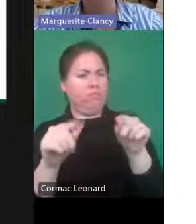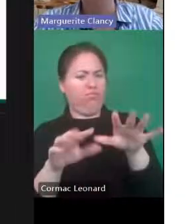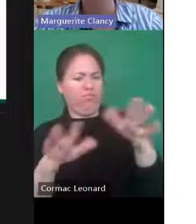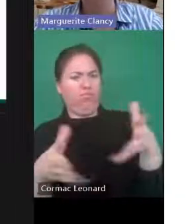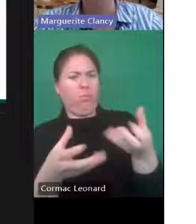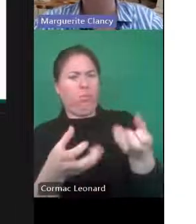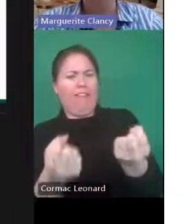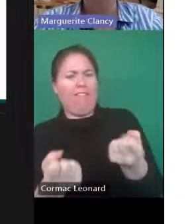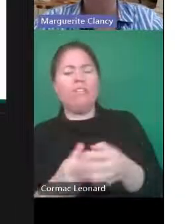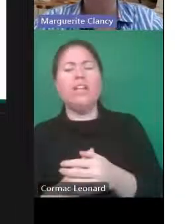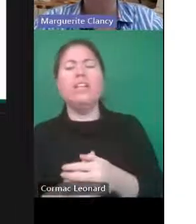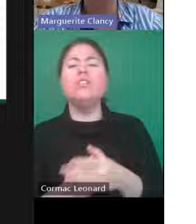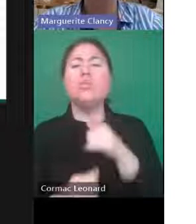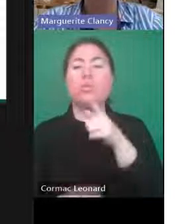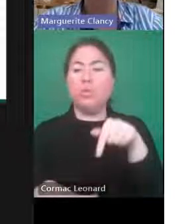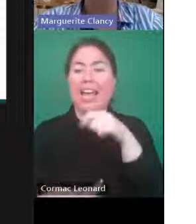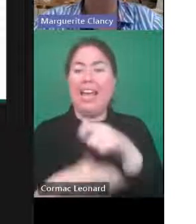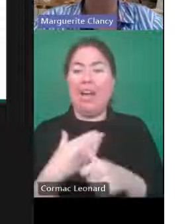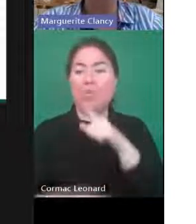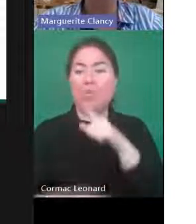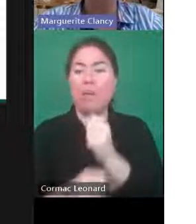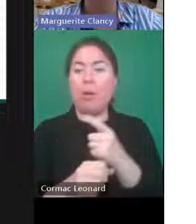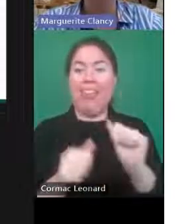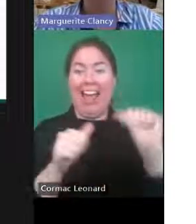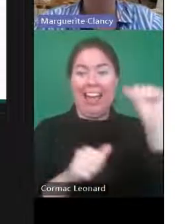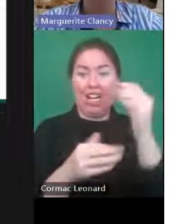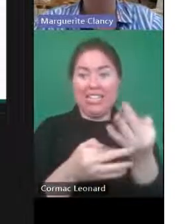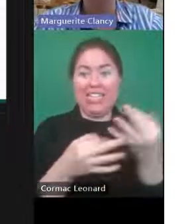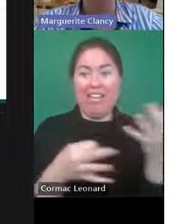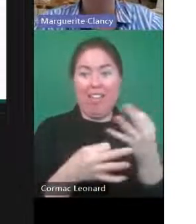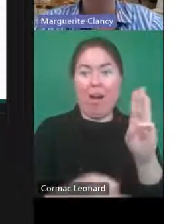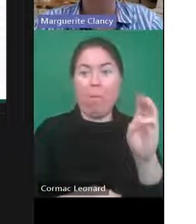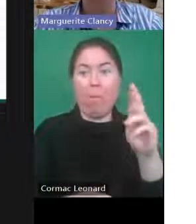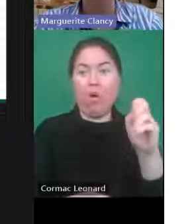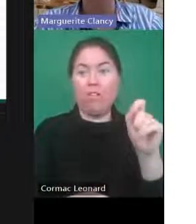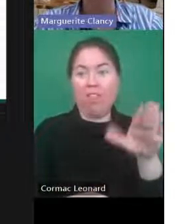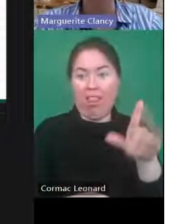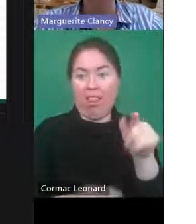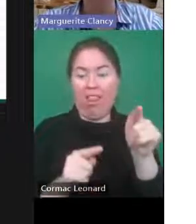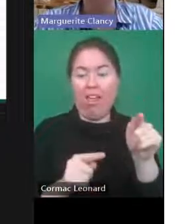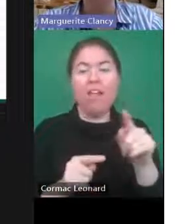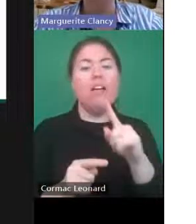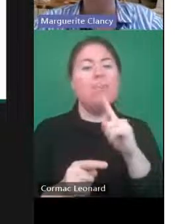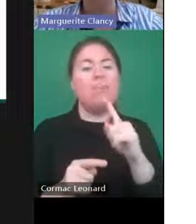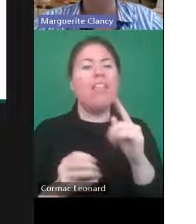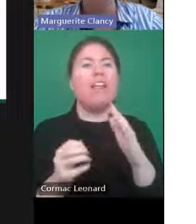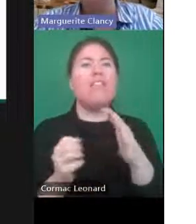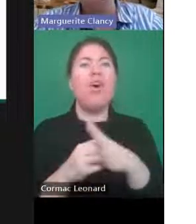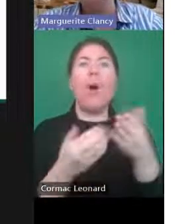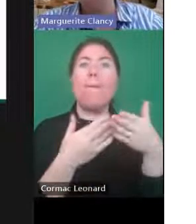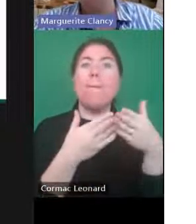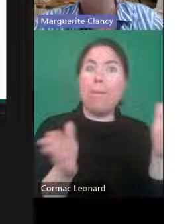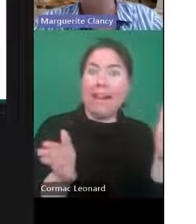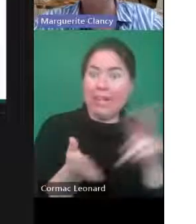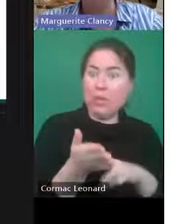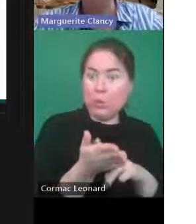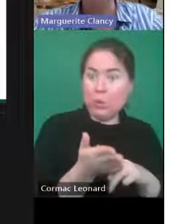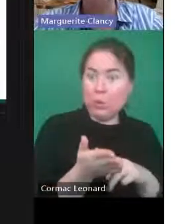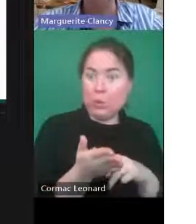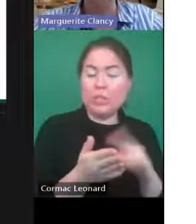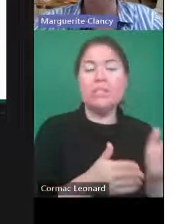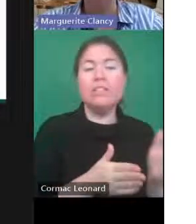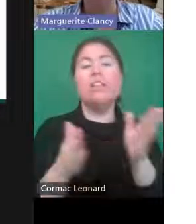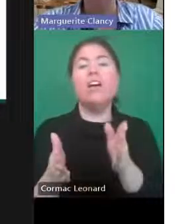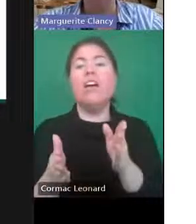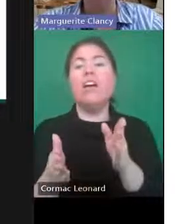but just to mention that this, the adult safeguarding portal is both for members of the public, it is for people